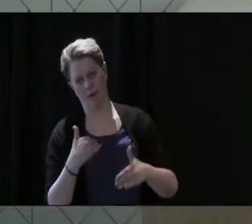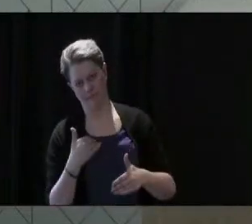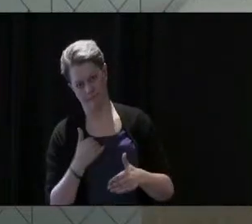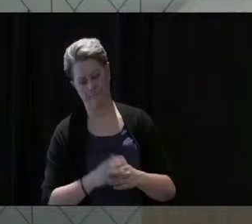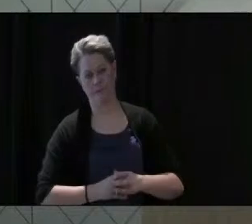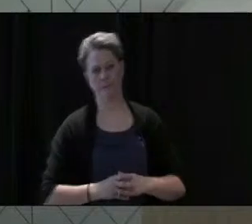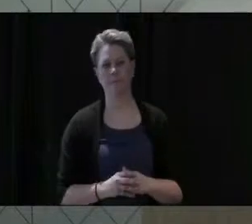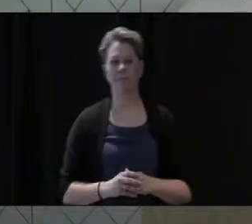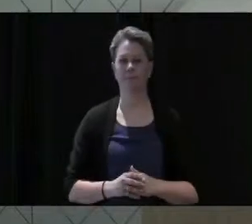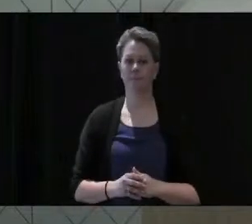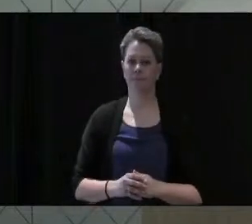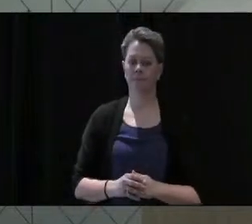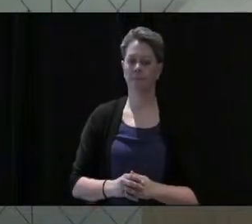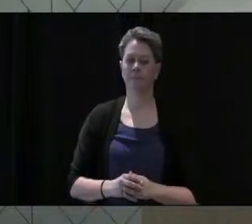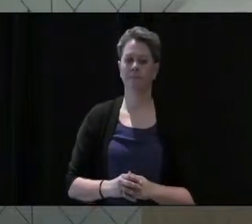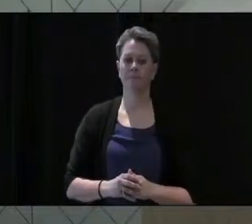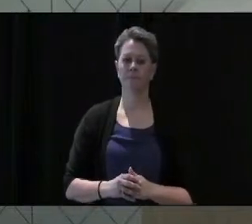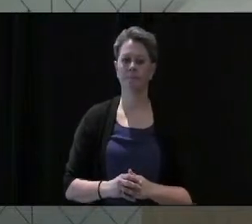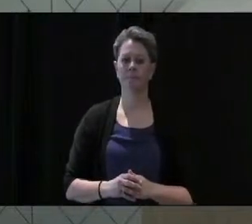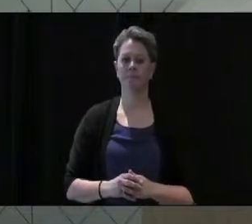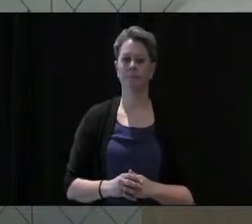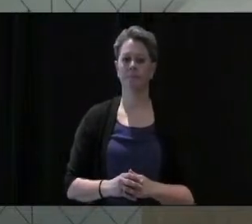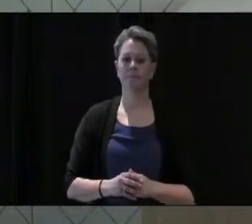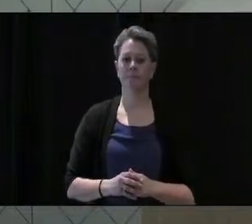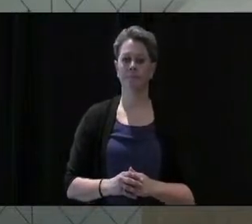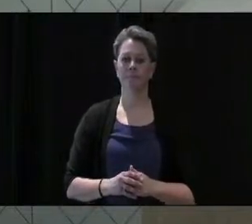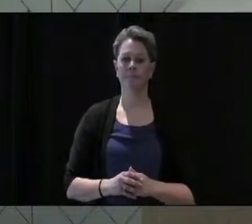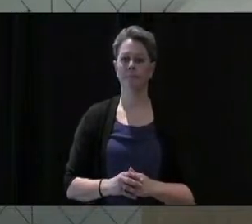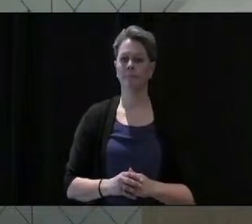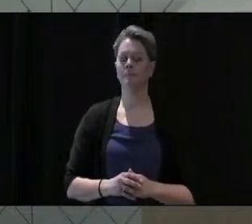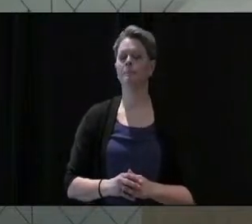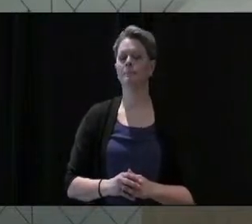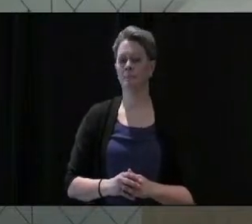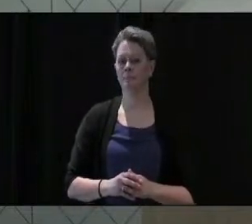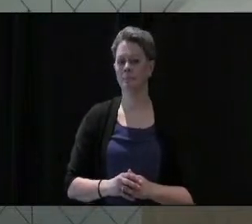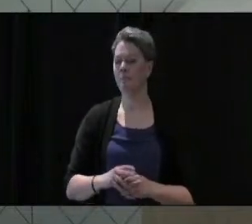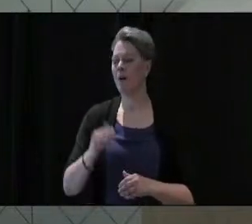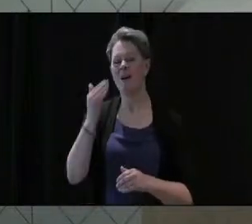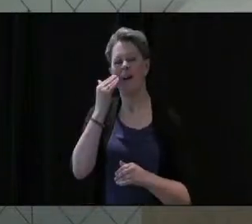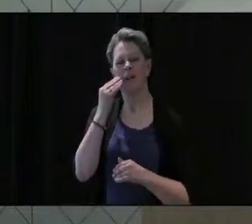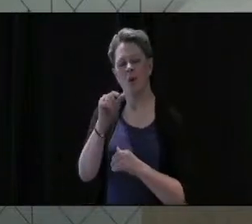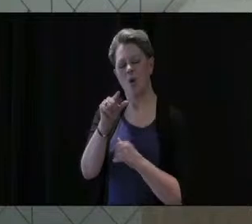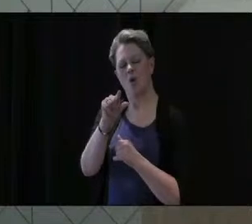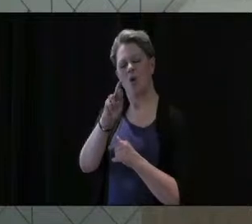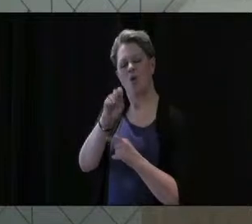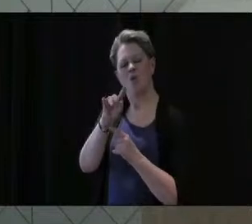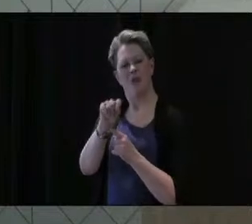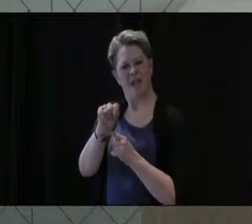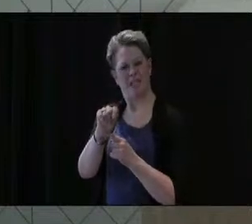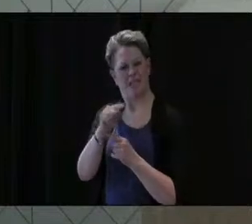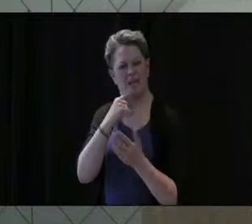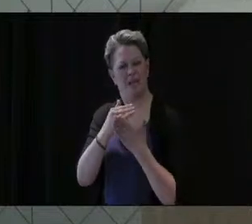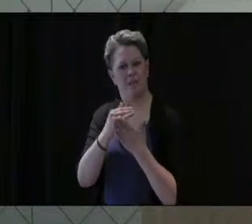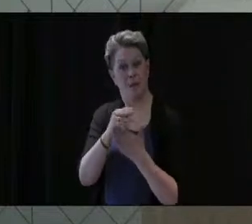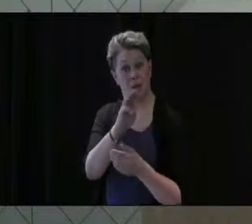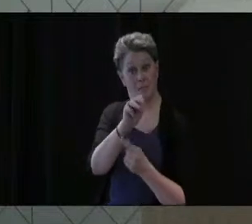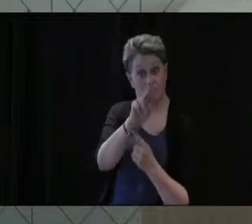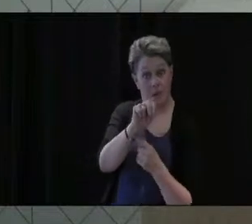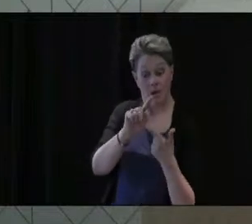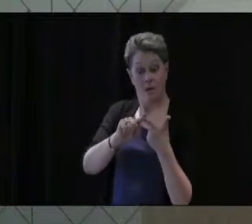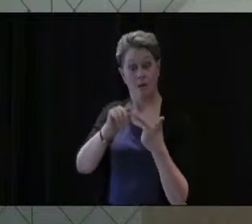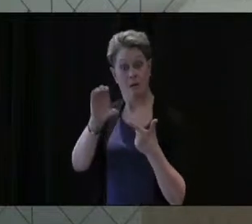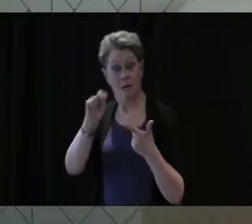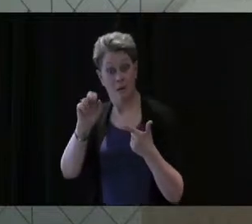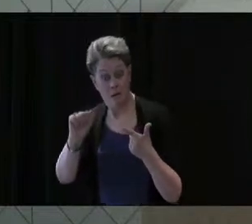Thank you. And a short follow-up. I notice reductions to operating grants are mentioned, whether it's MUN, College of North Atlantic, or other